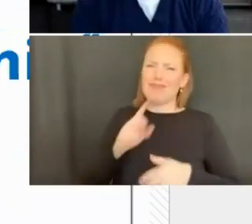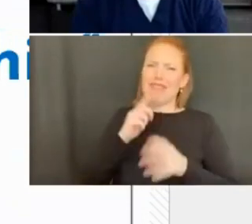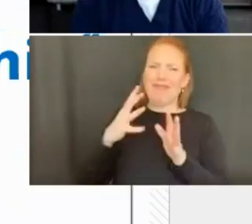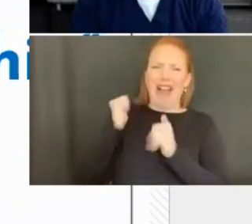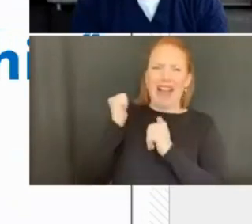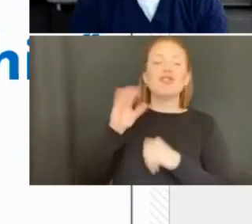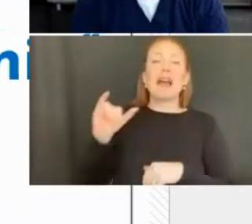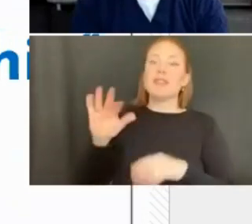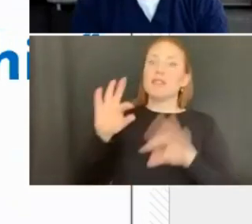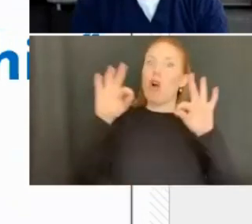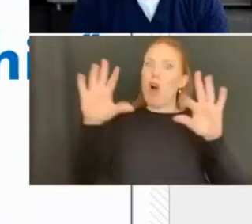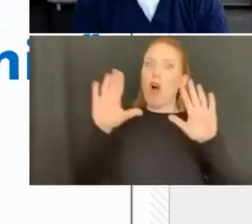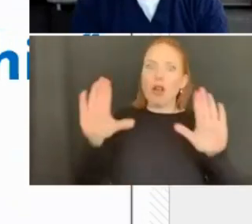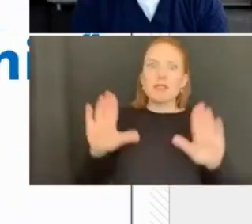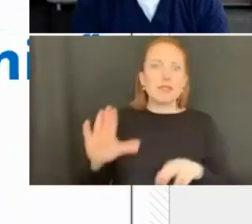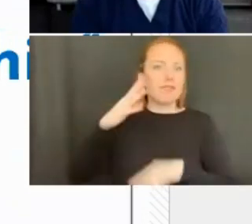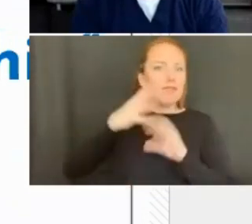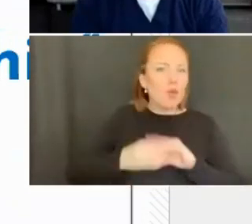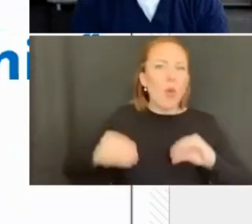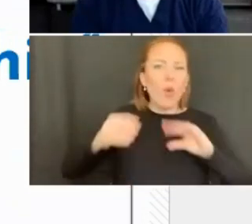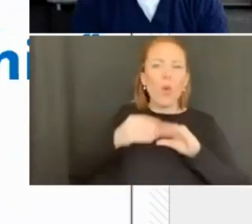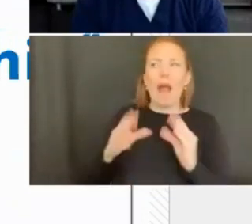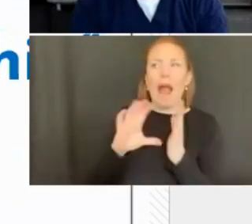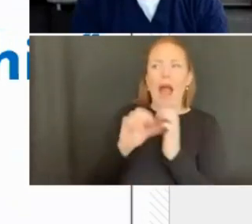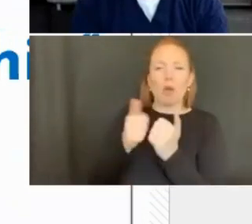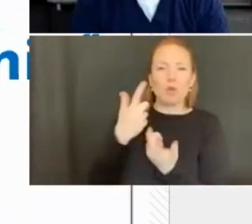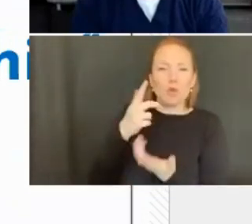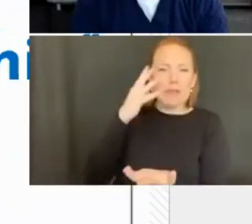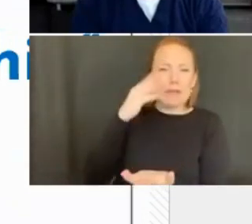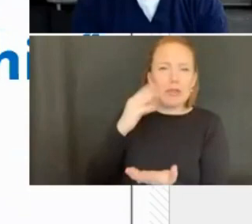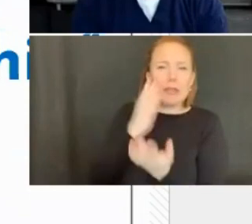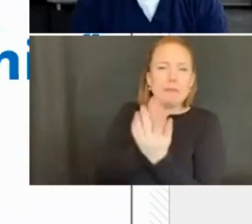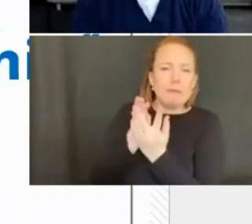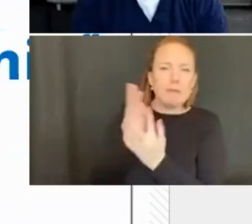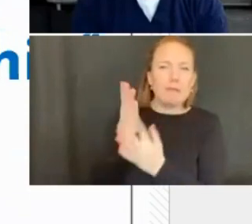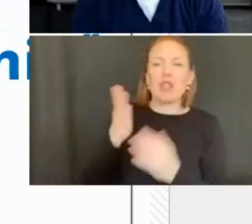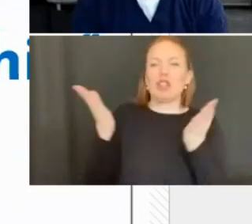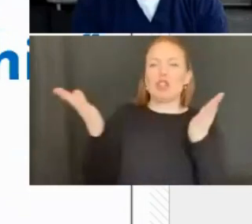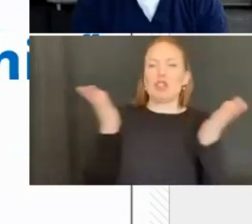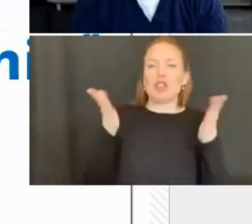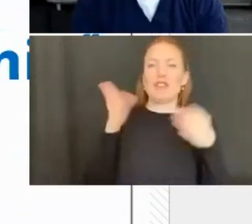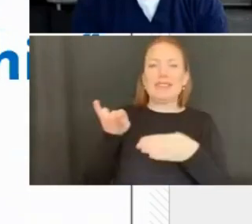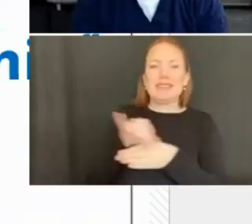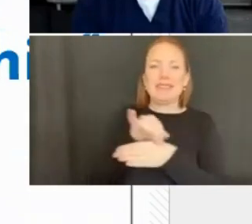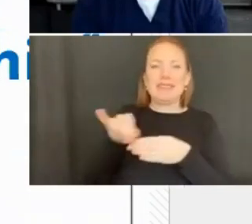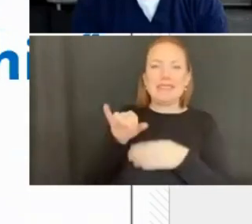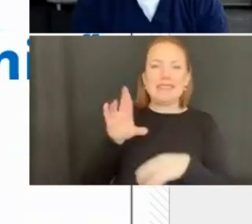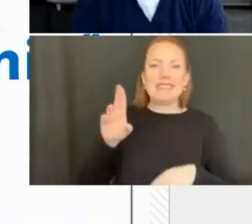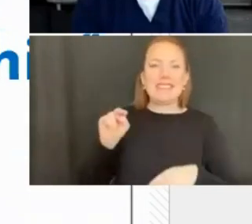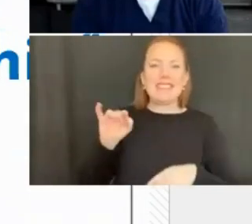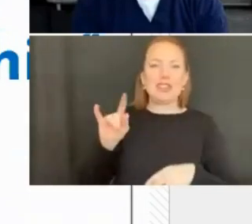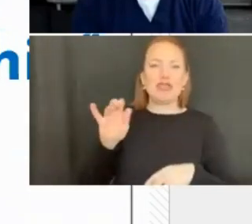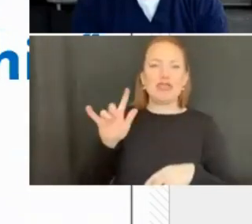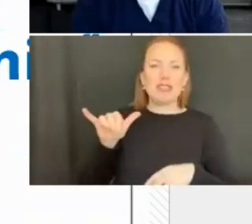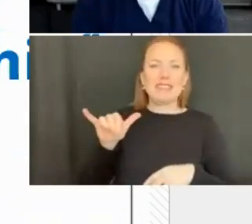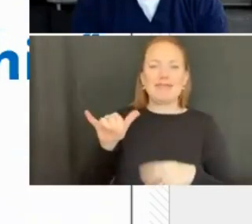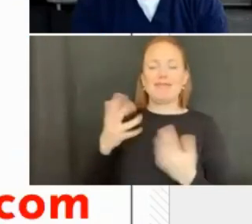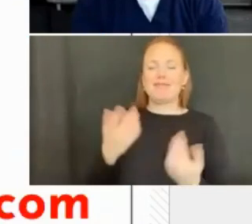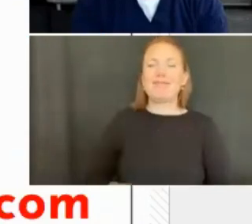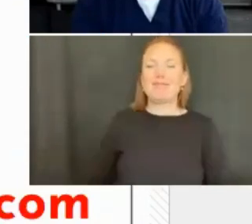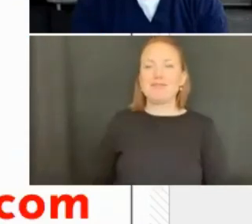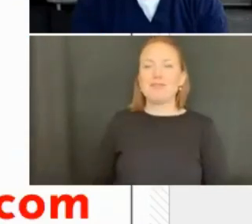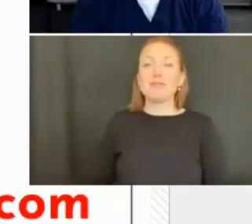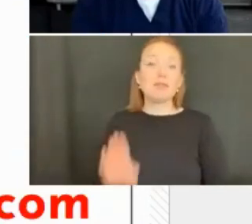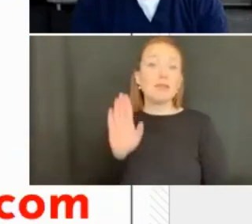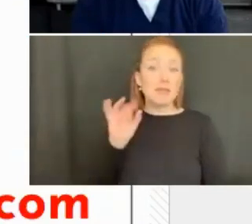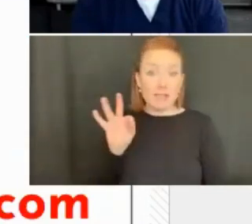about a pathway through the service industry, even where you live, okay? If you would